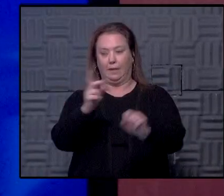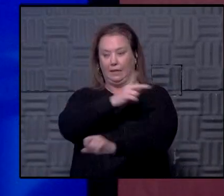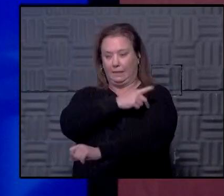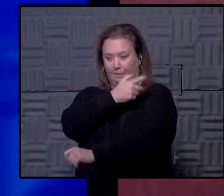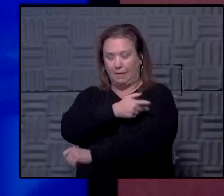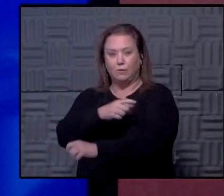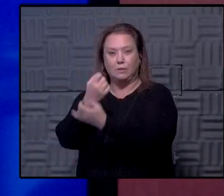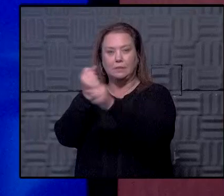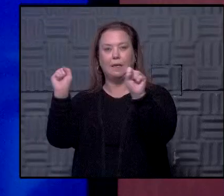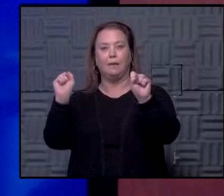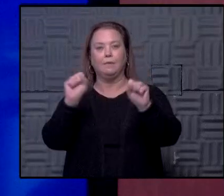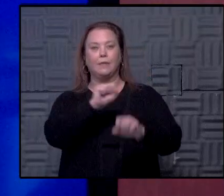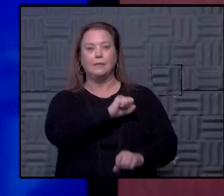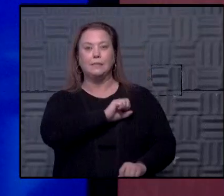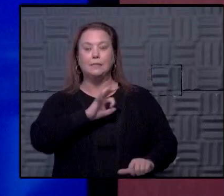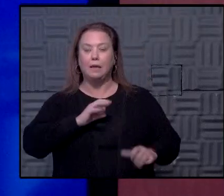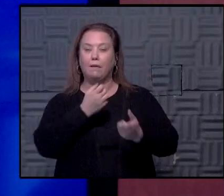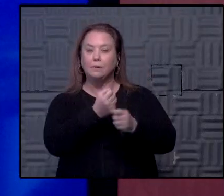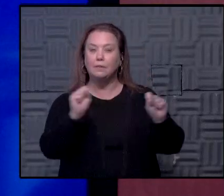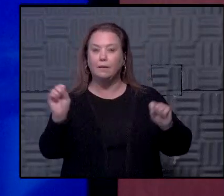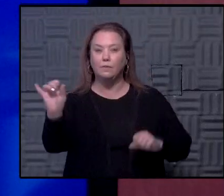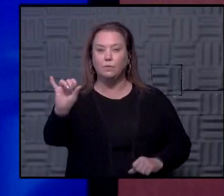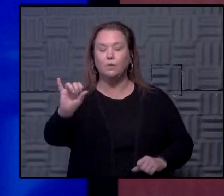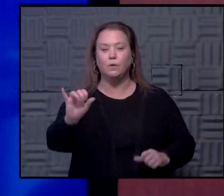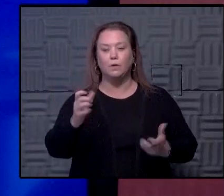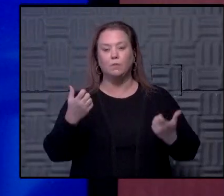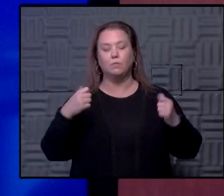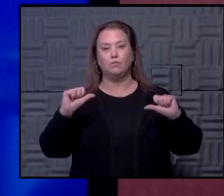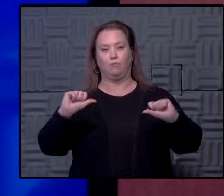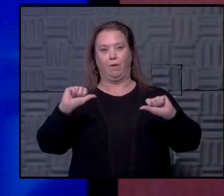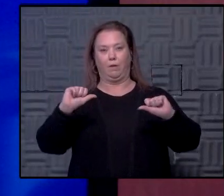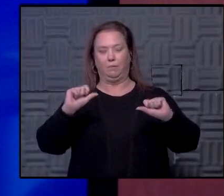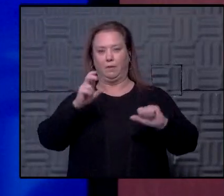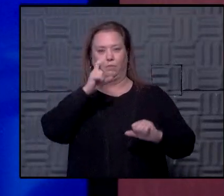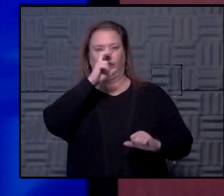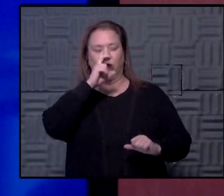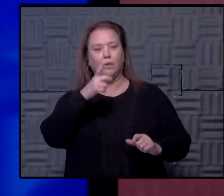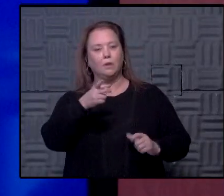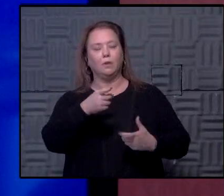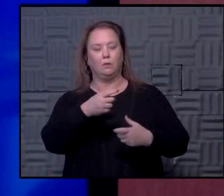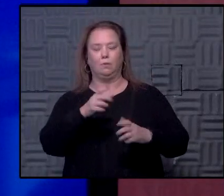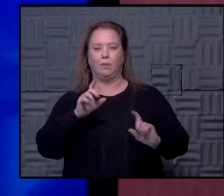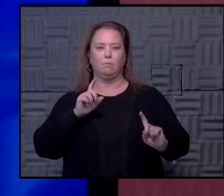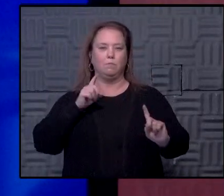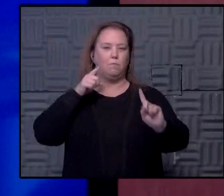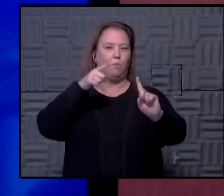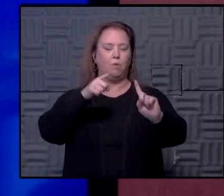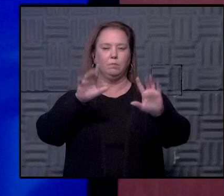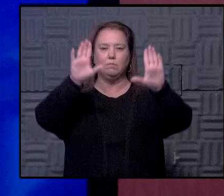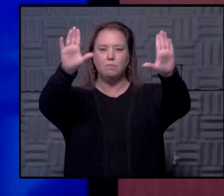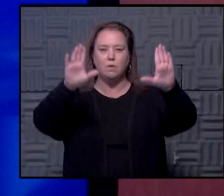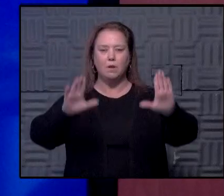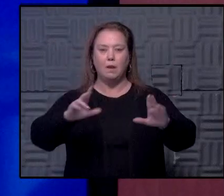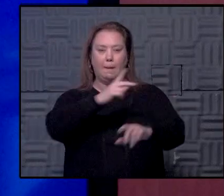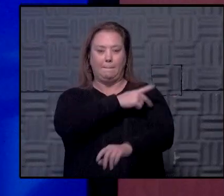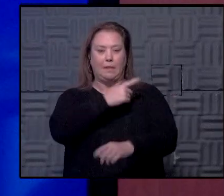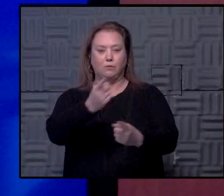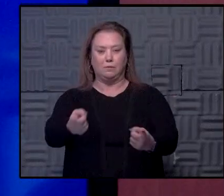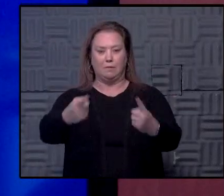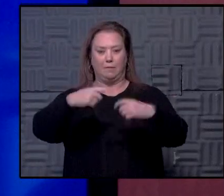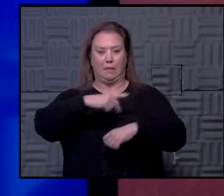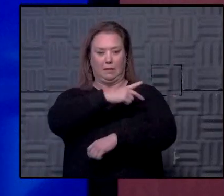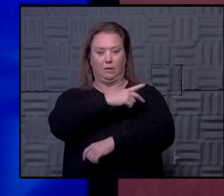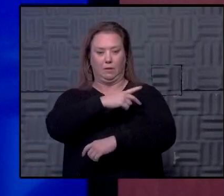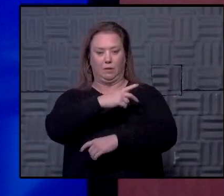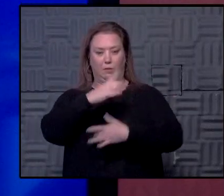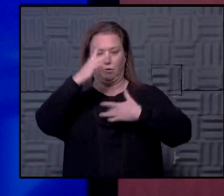and our staff. And as a result, we're trying to take this pretty strict, because I think you made a great point. Patients come in and they're sick and we test